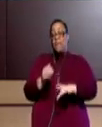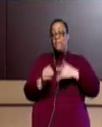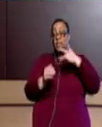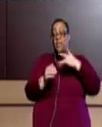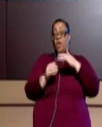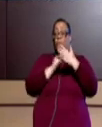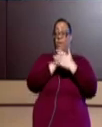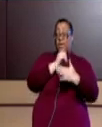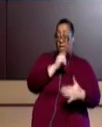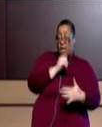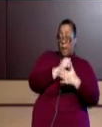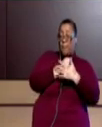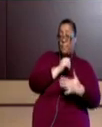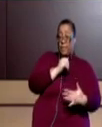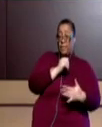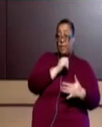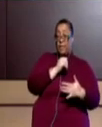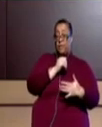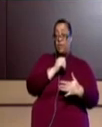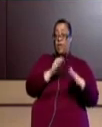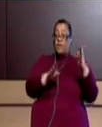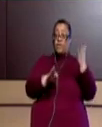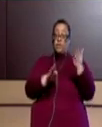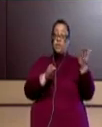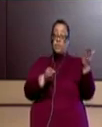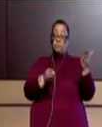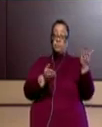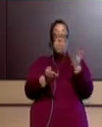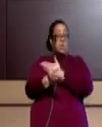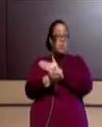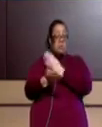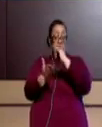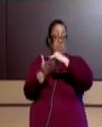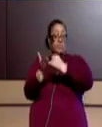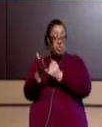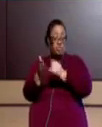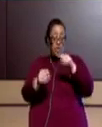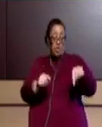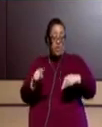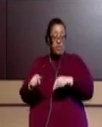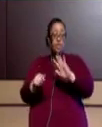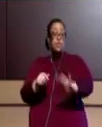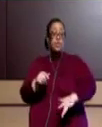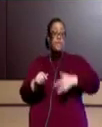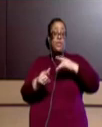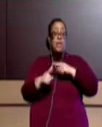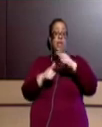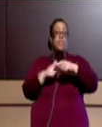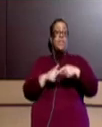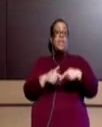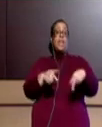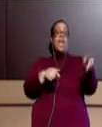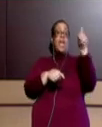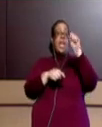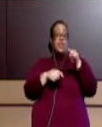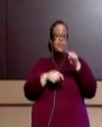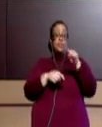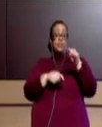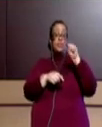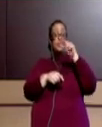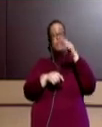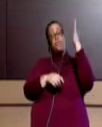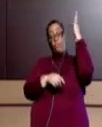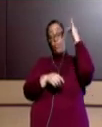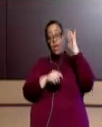bleed out, we could have to have our foot cut off or whatever. Emotions, you should feel this and then ask yourself, why am I feeling